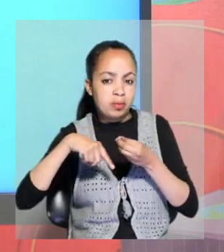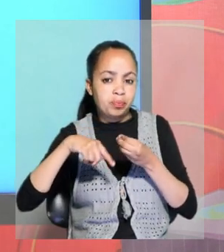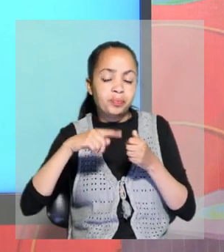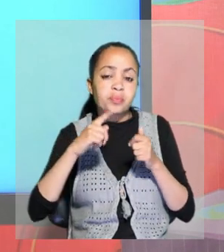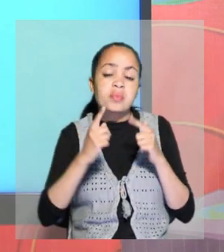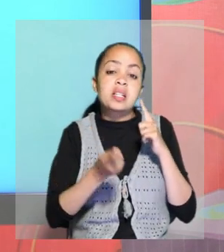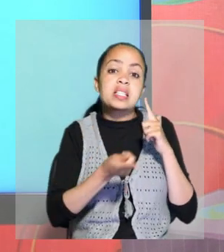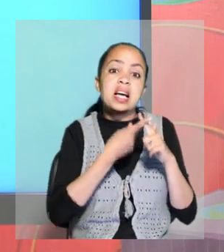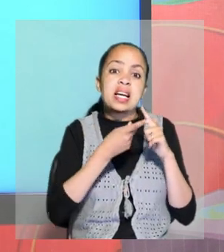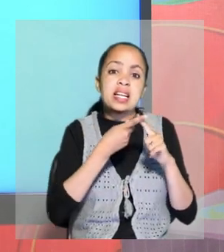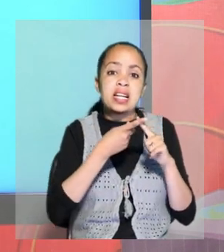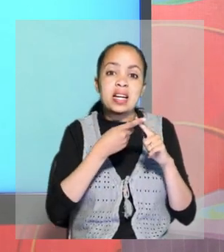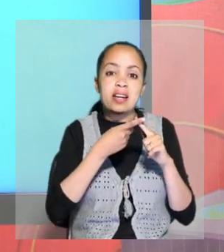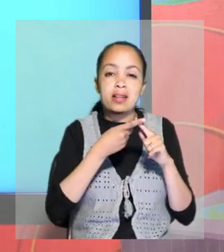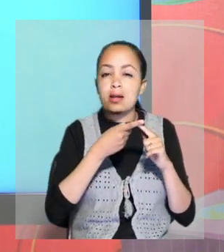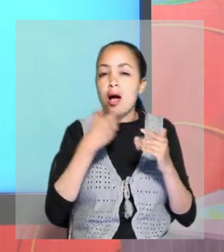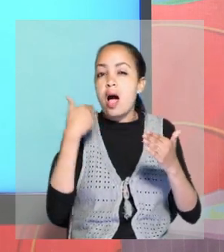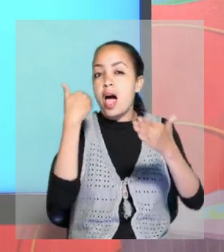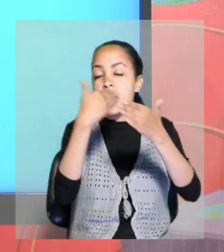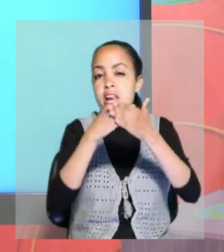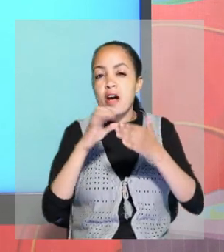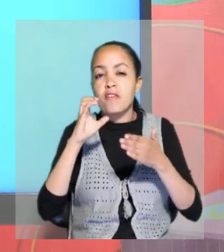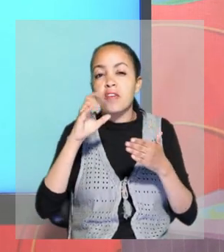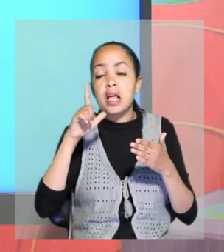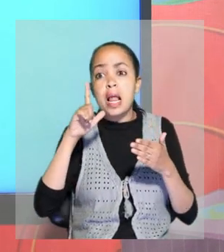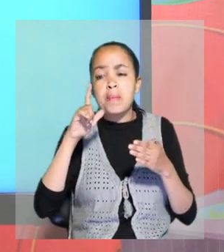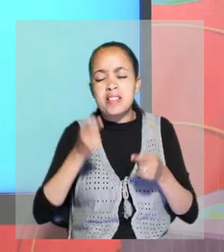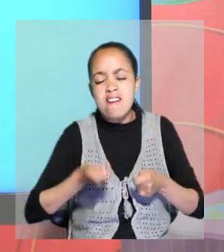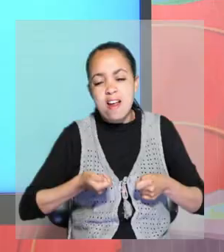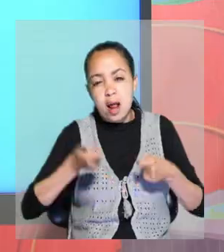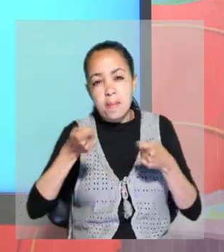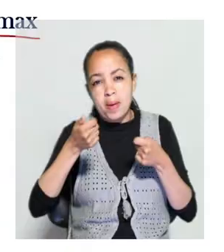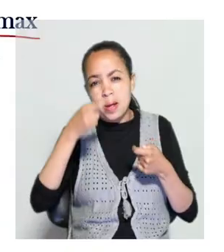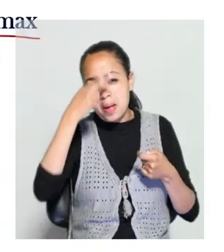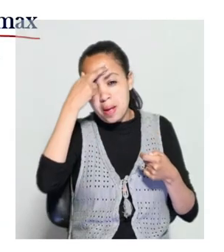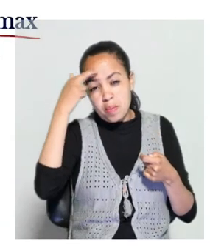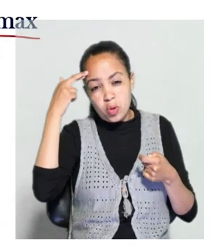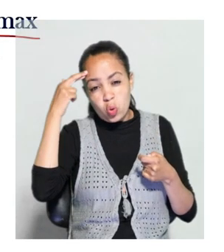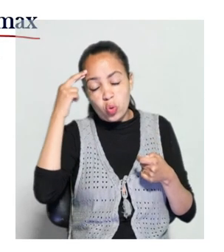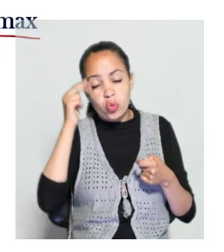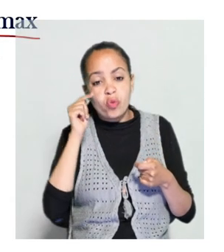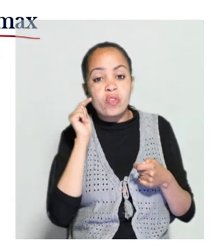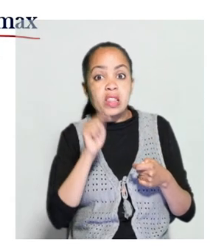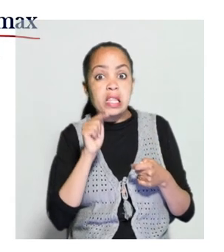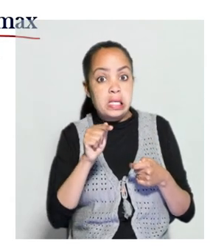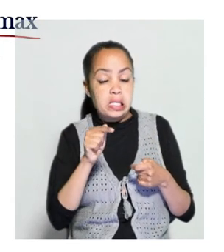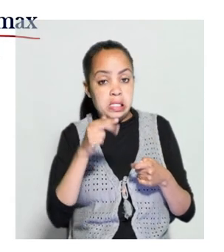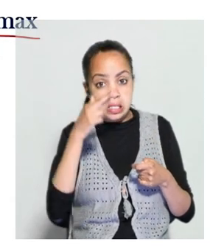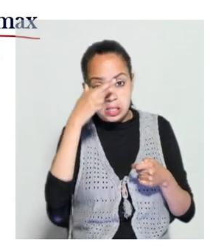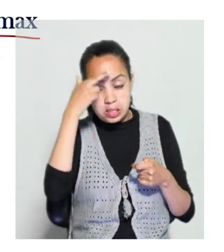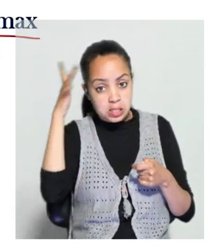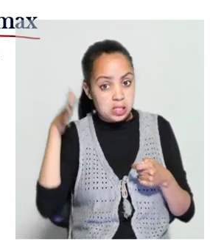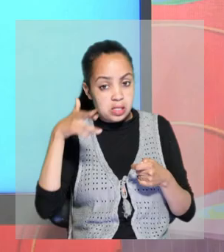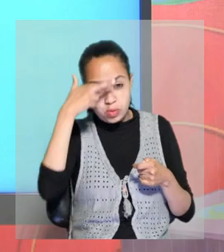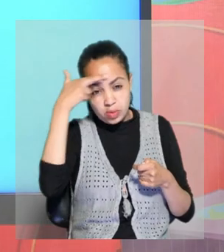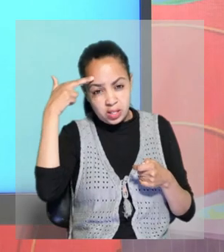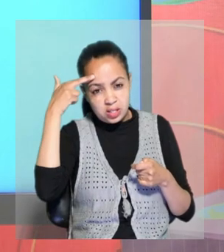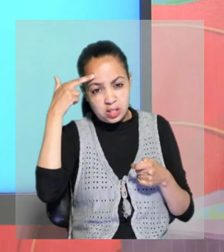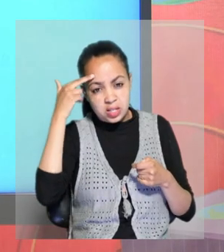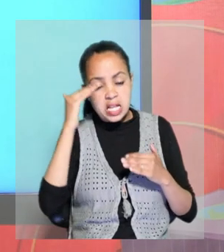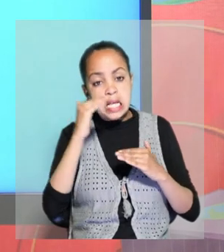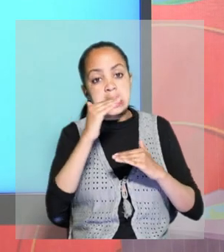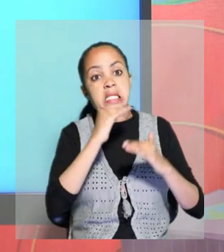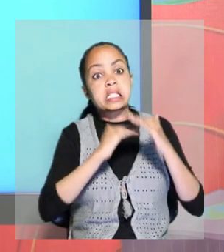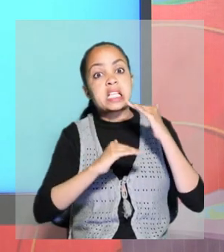secondary succession arrive climax community is much rapider because of this like factor. Well then, student, stage